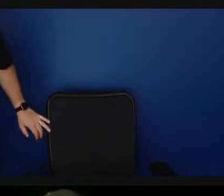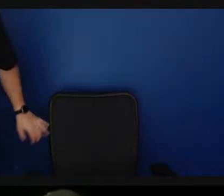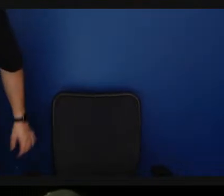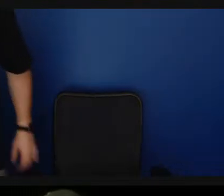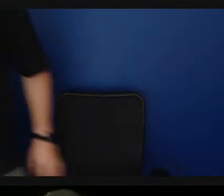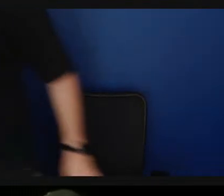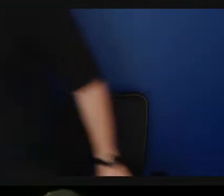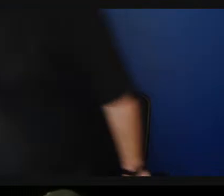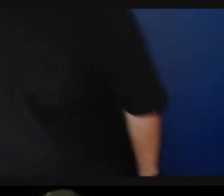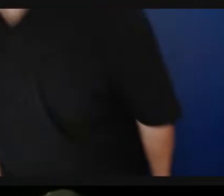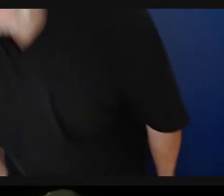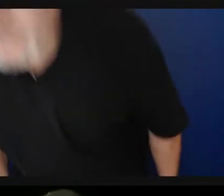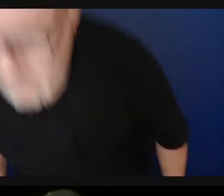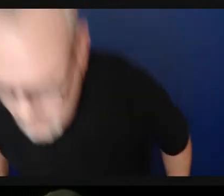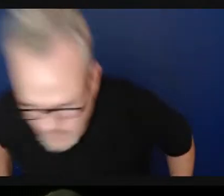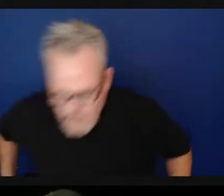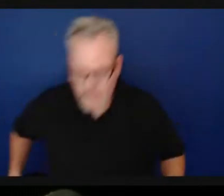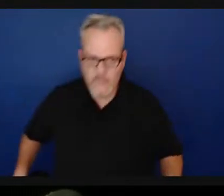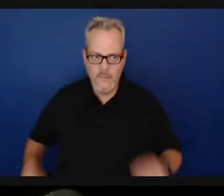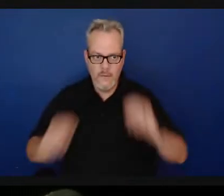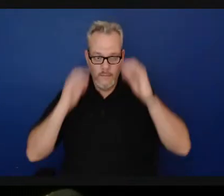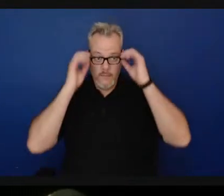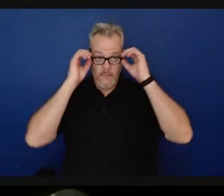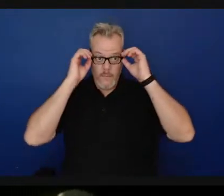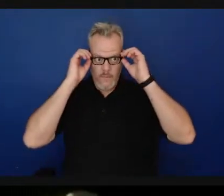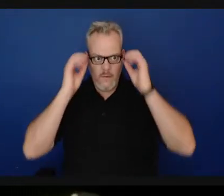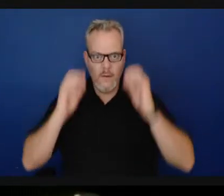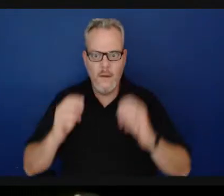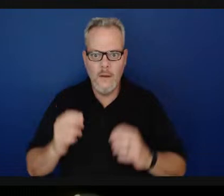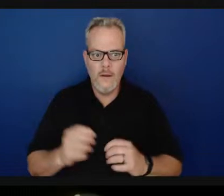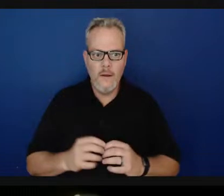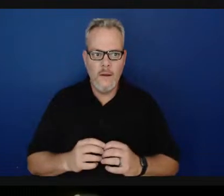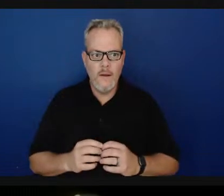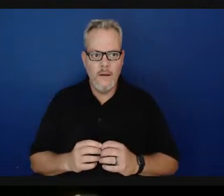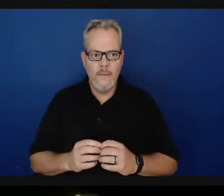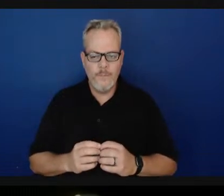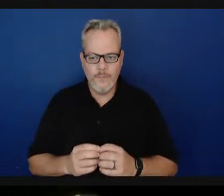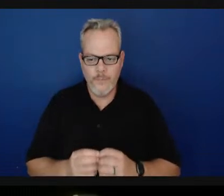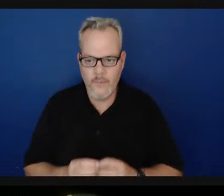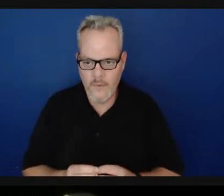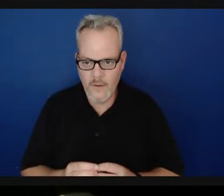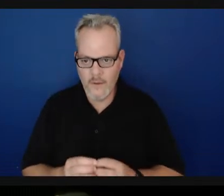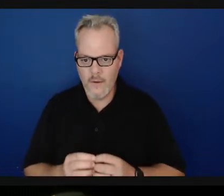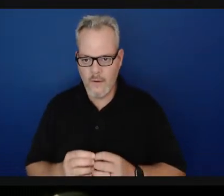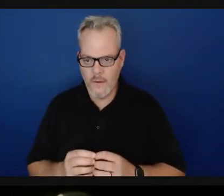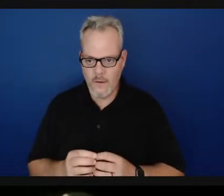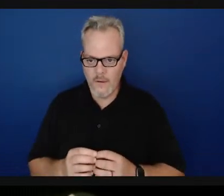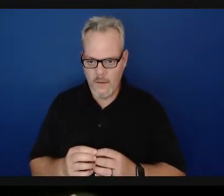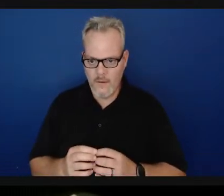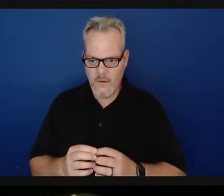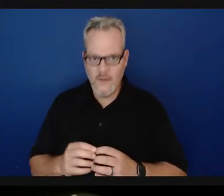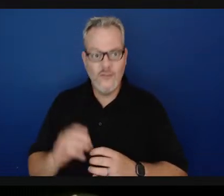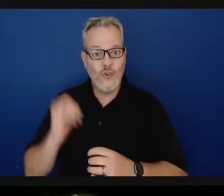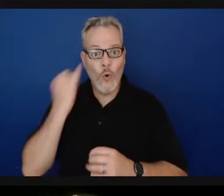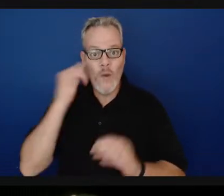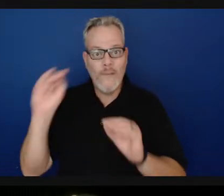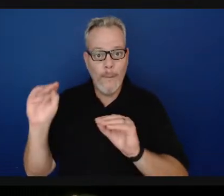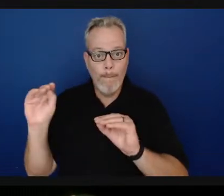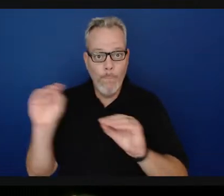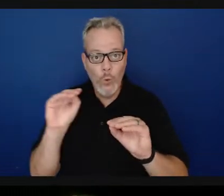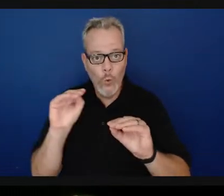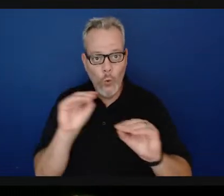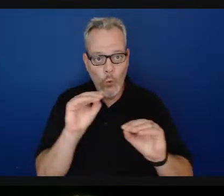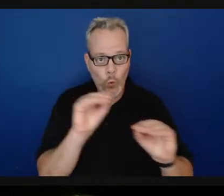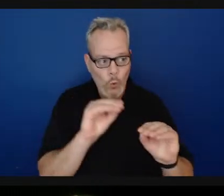goes somewhere else, that might start adding letters to the episode. Oh, okay. So instead of having episode,